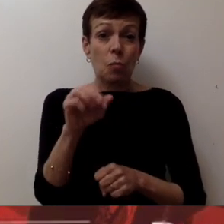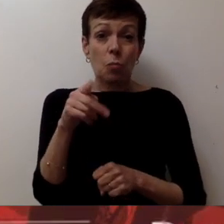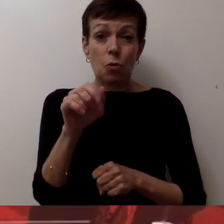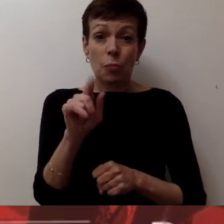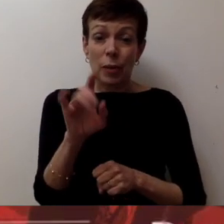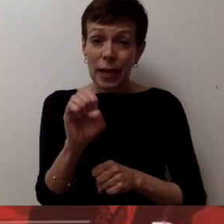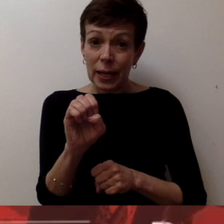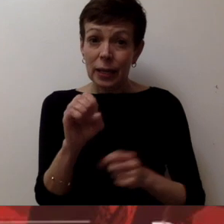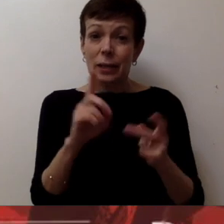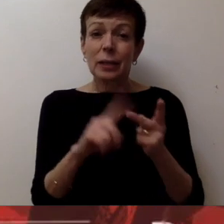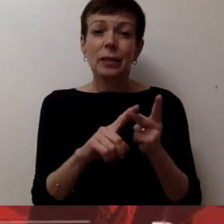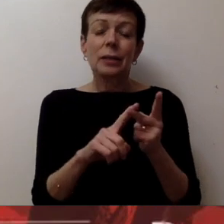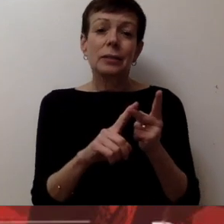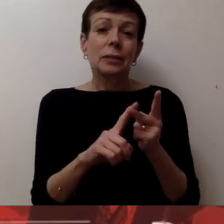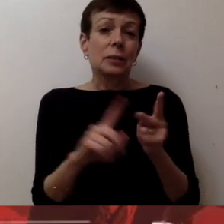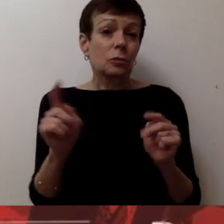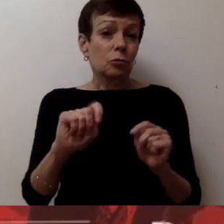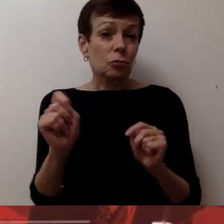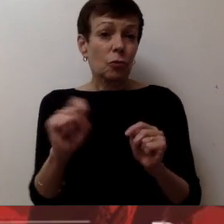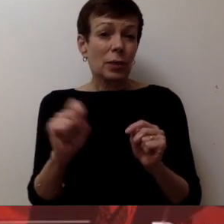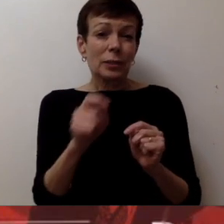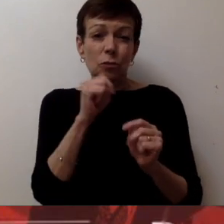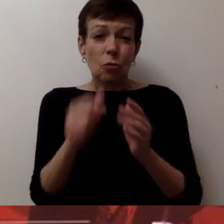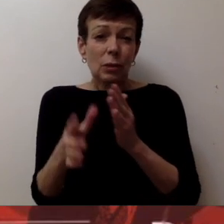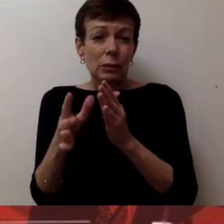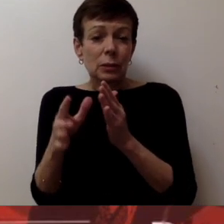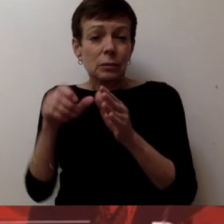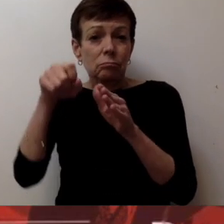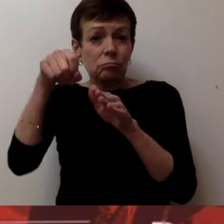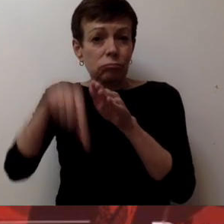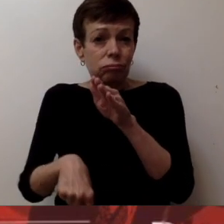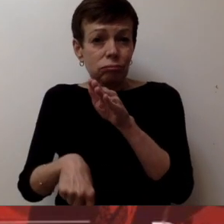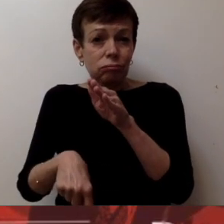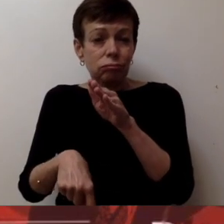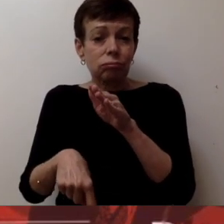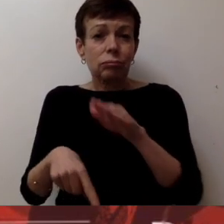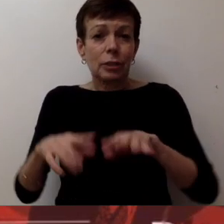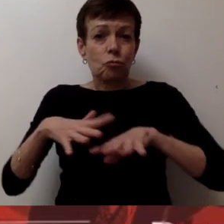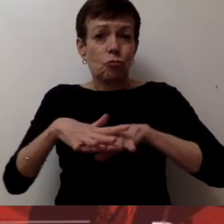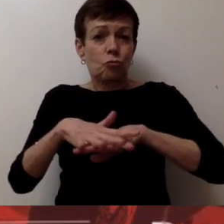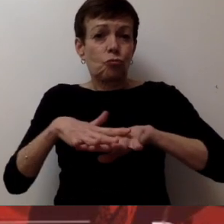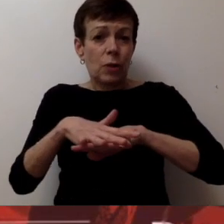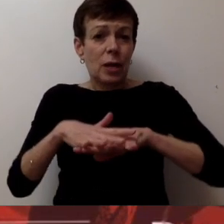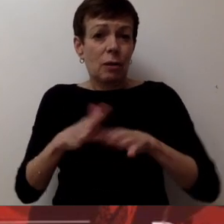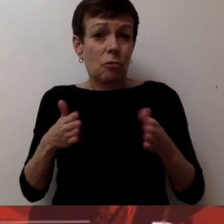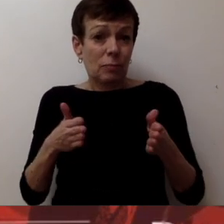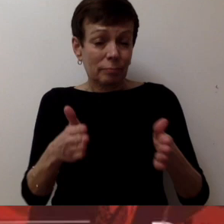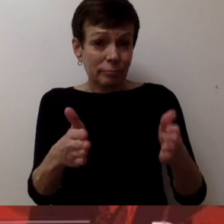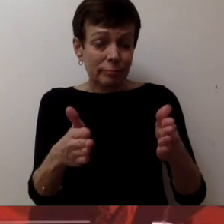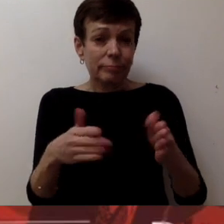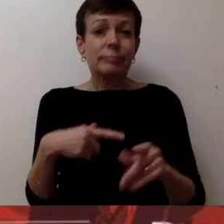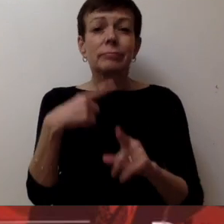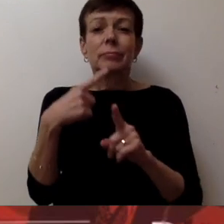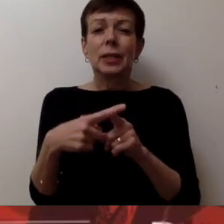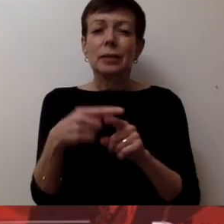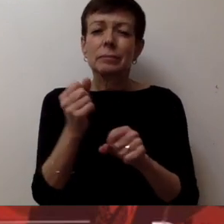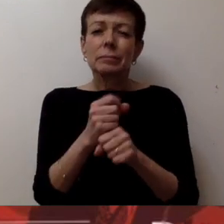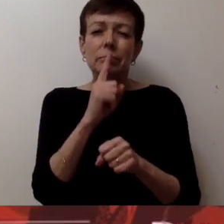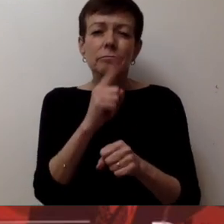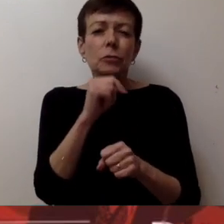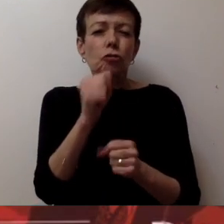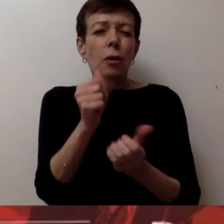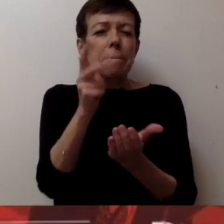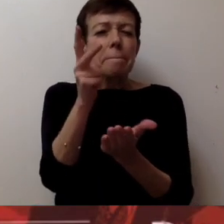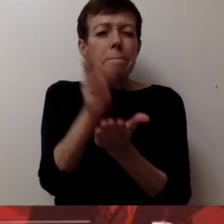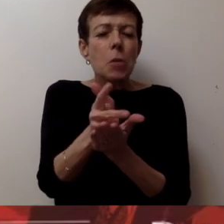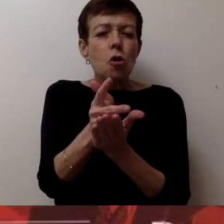their RV or their trailer directly into the storm drain, and also to ensure that they are not parking in any